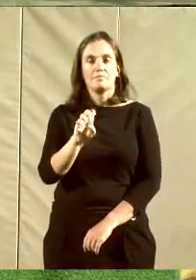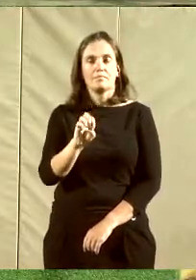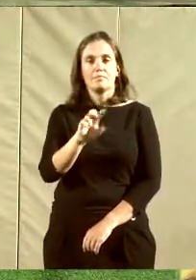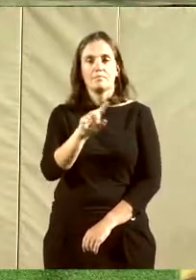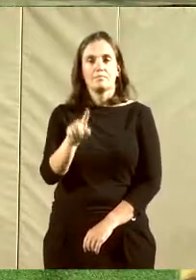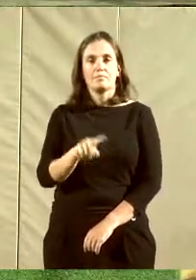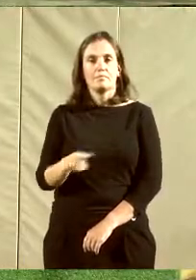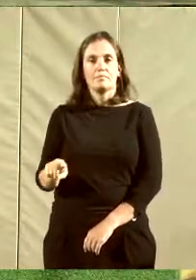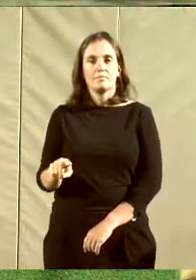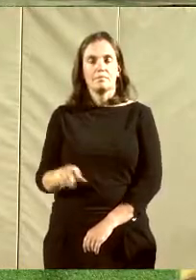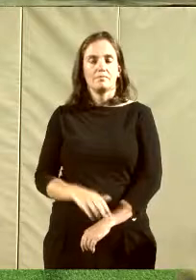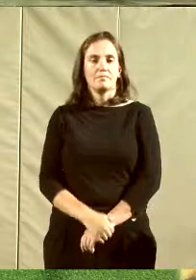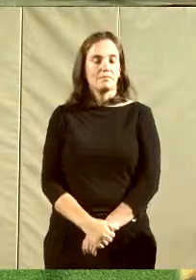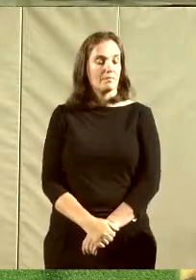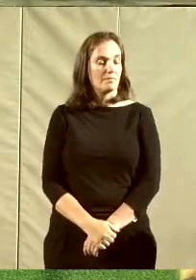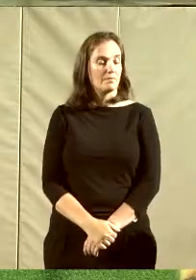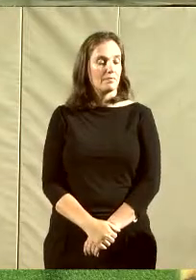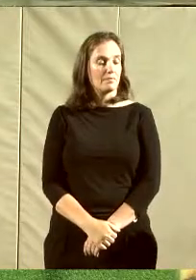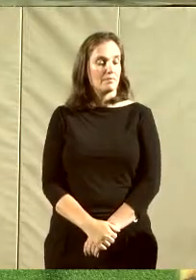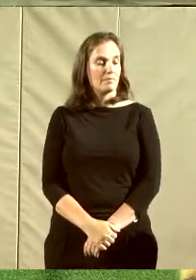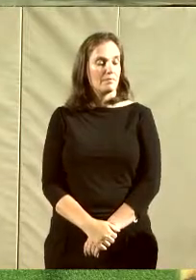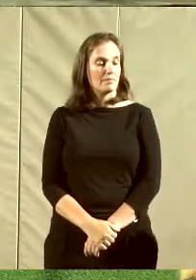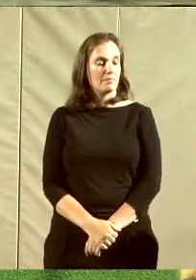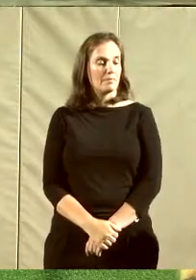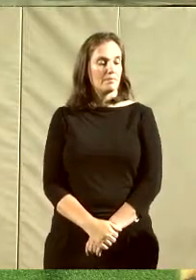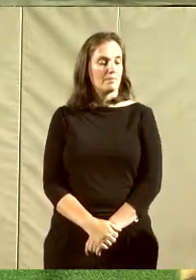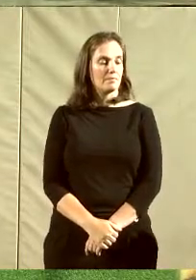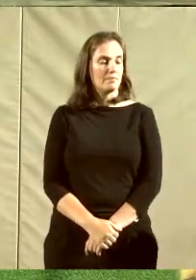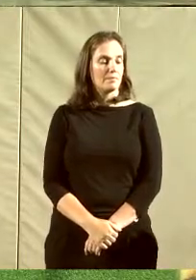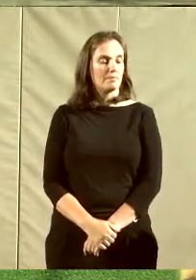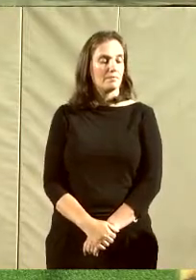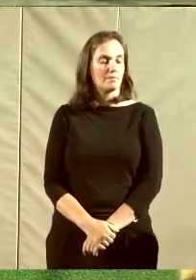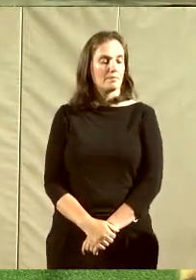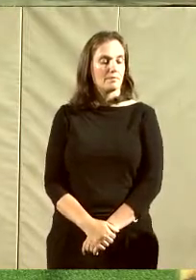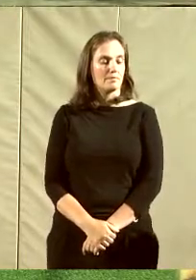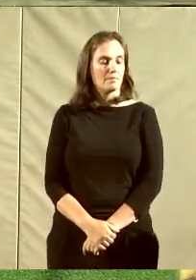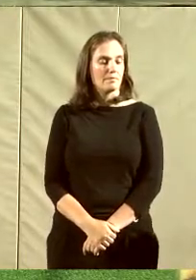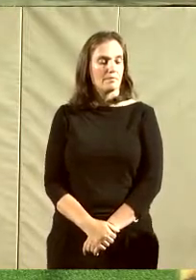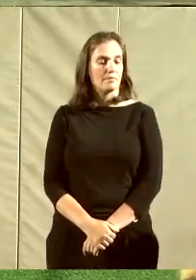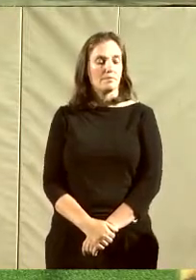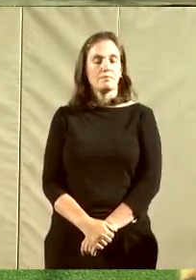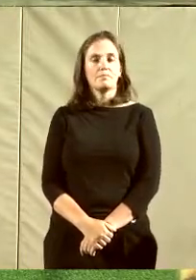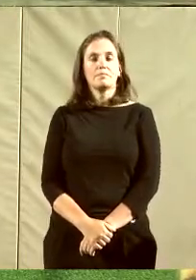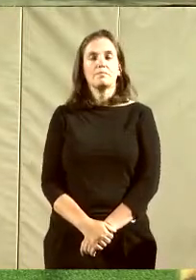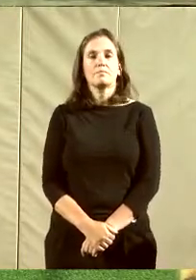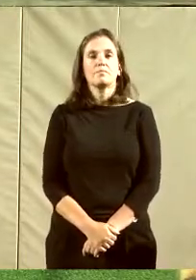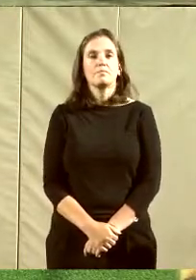Oh,